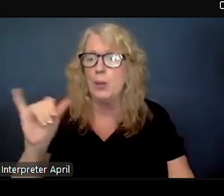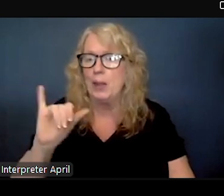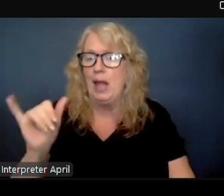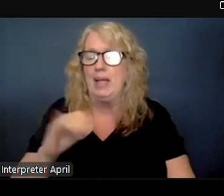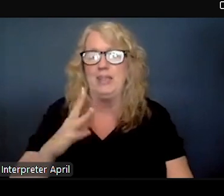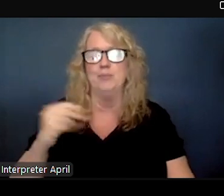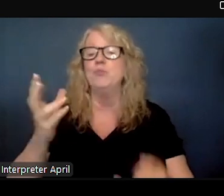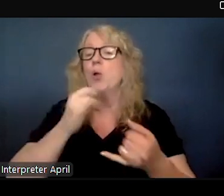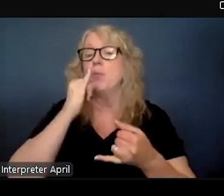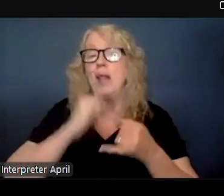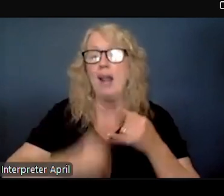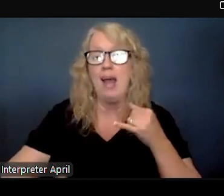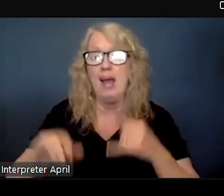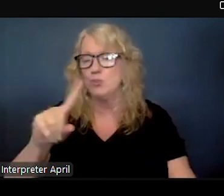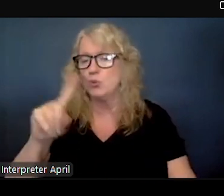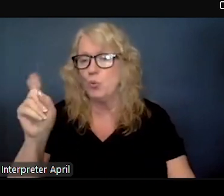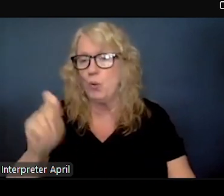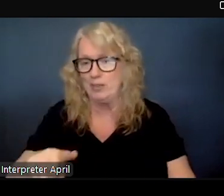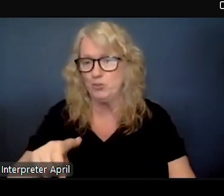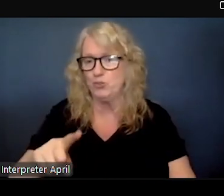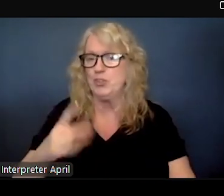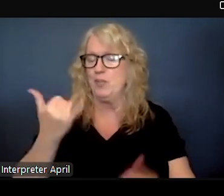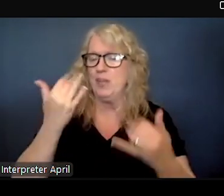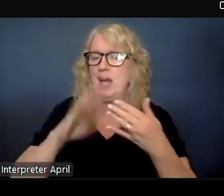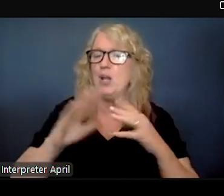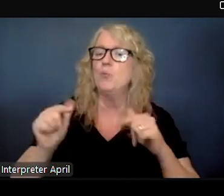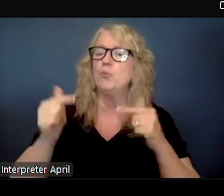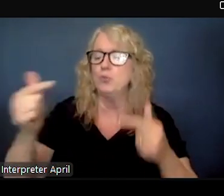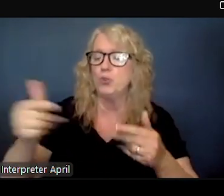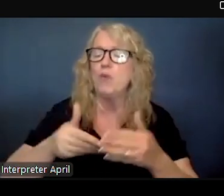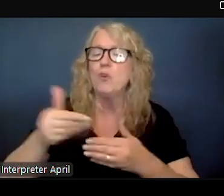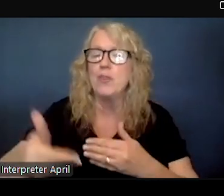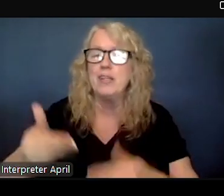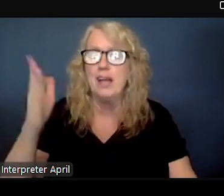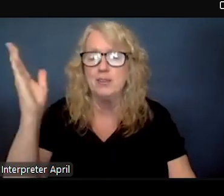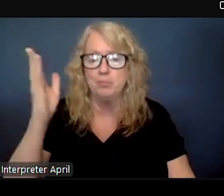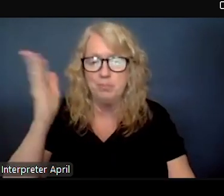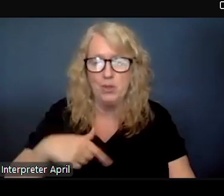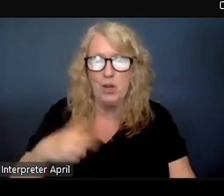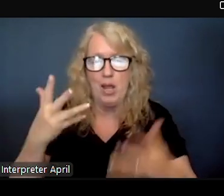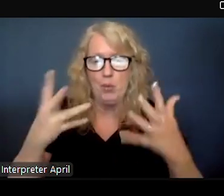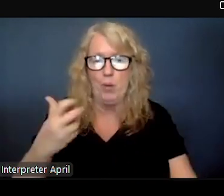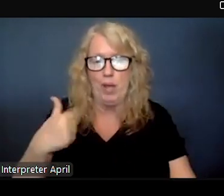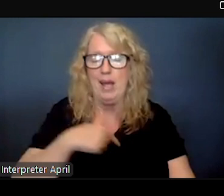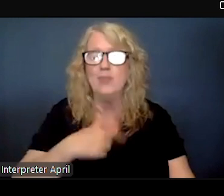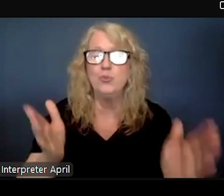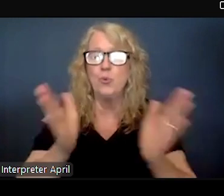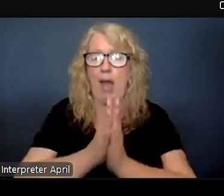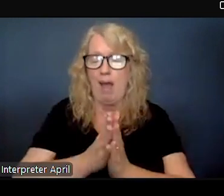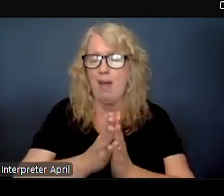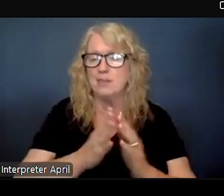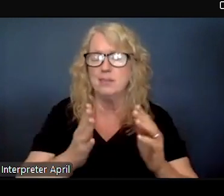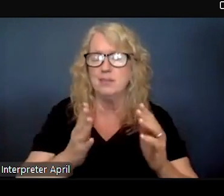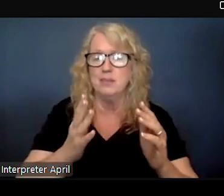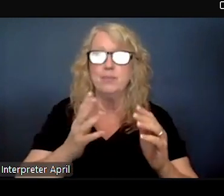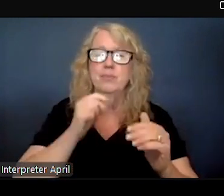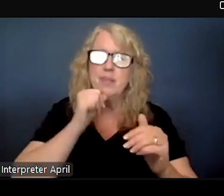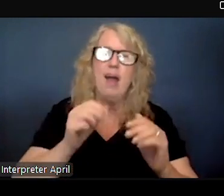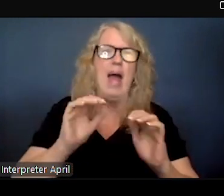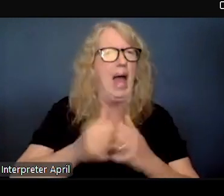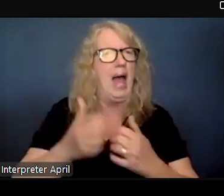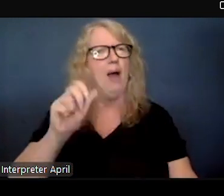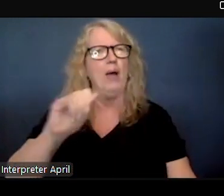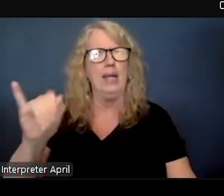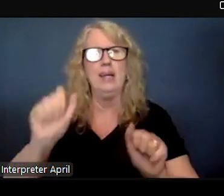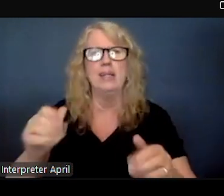the last question that I'll end on before turning it over to our next speakers, I want us to ask ourselves not necessarily how AI can solve